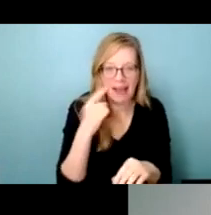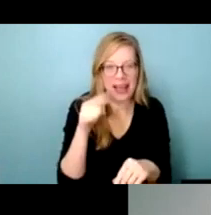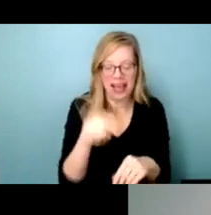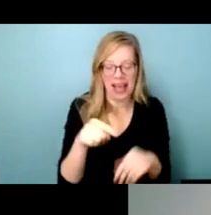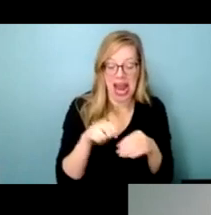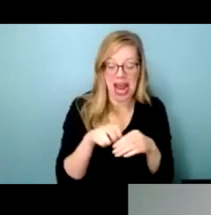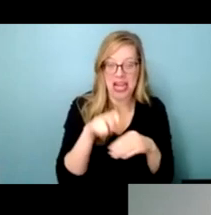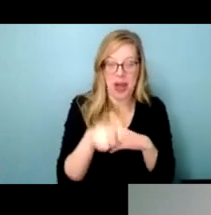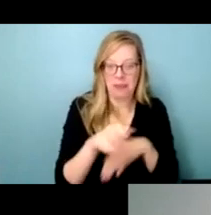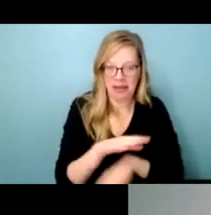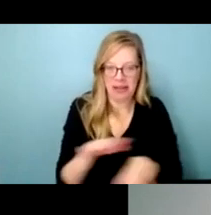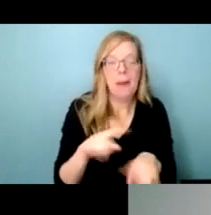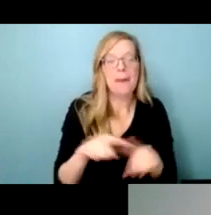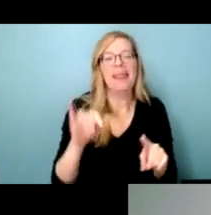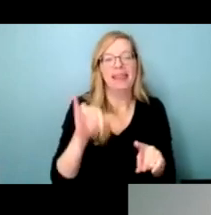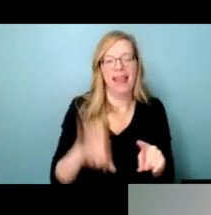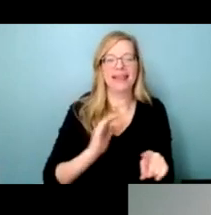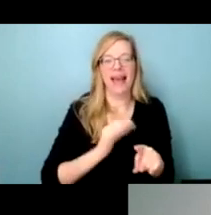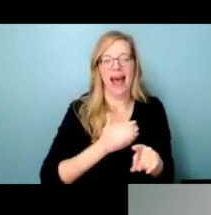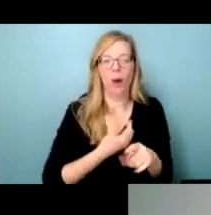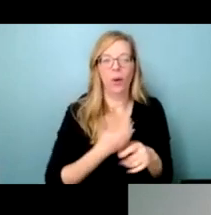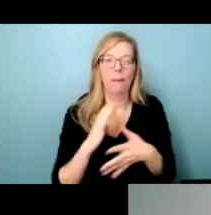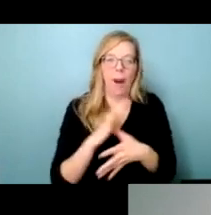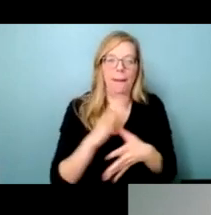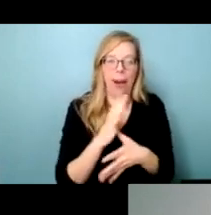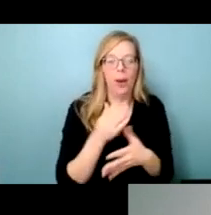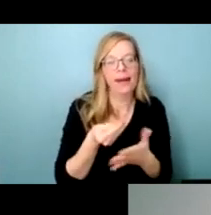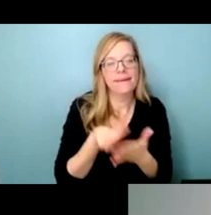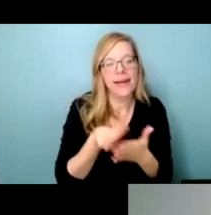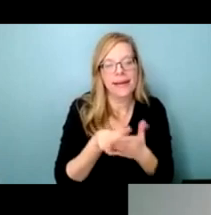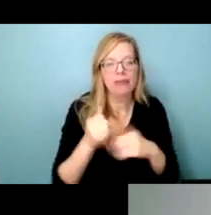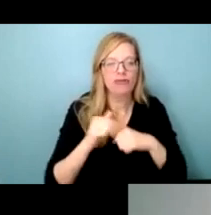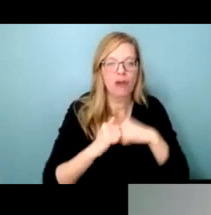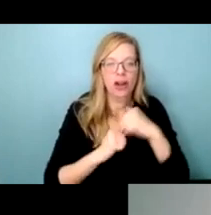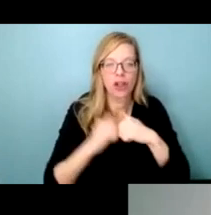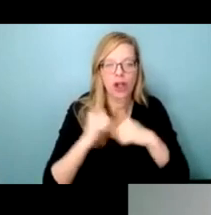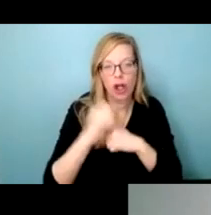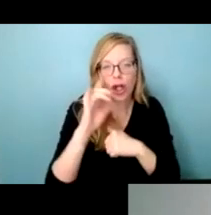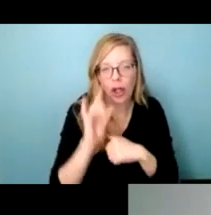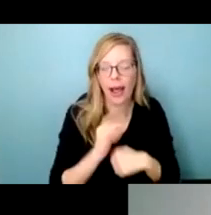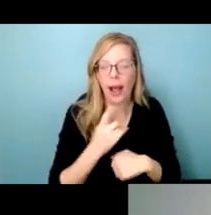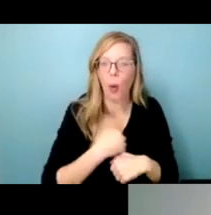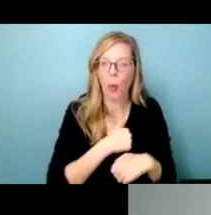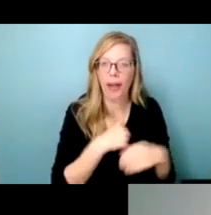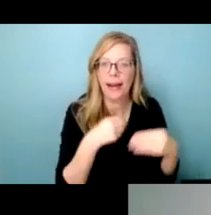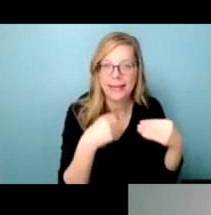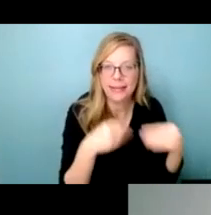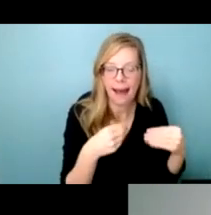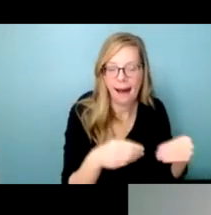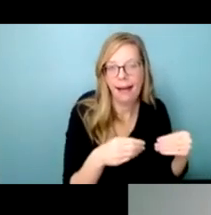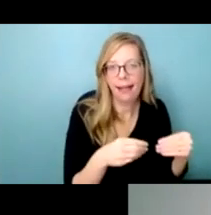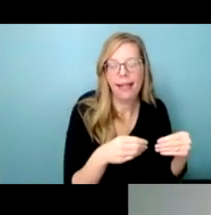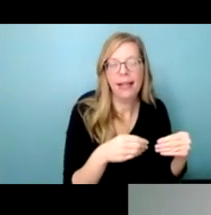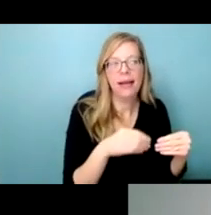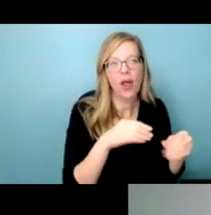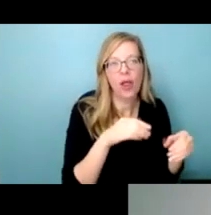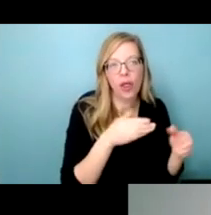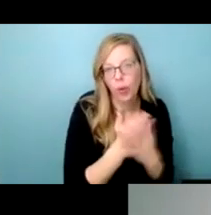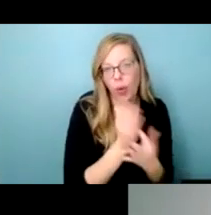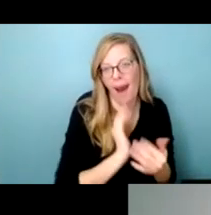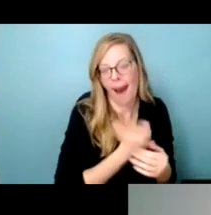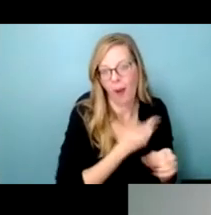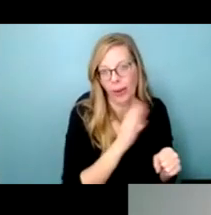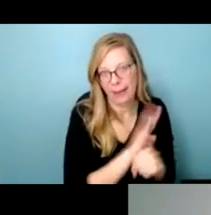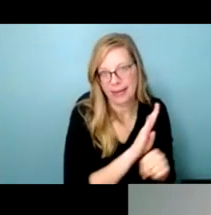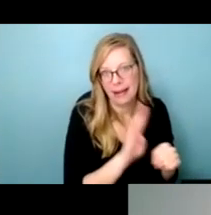that. But that is our primary funding structure. Really, we self-fund through our business, which is